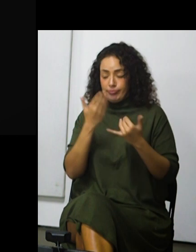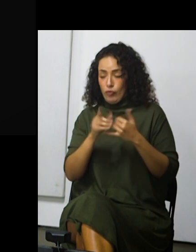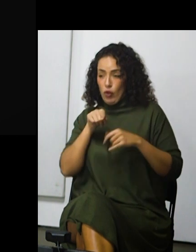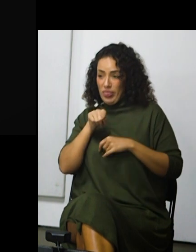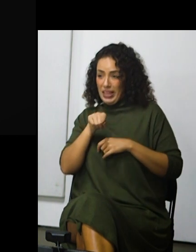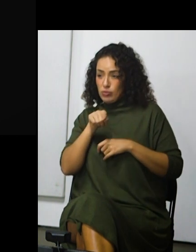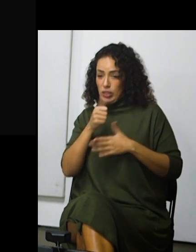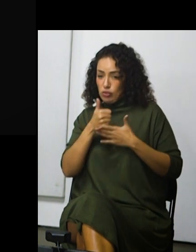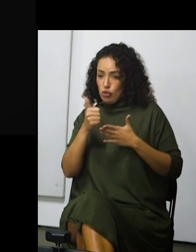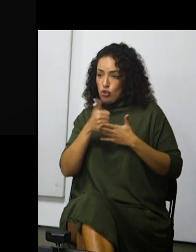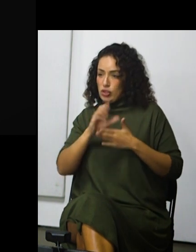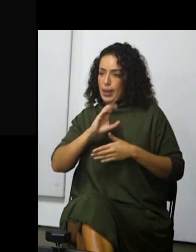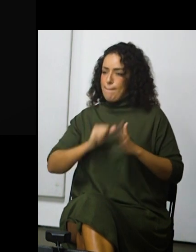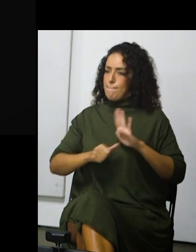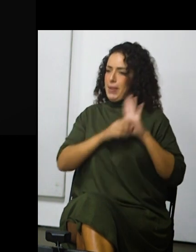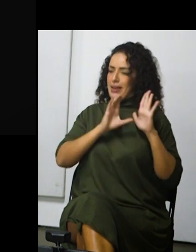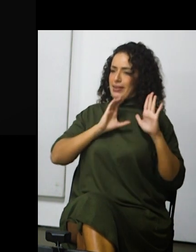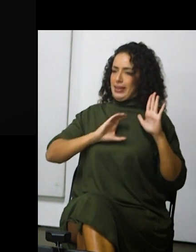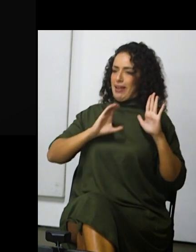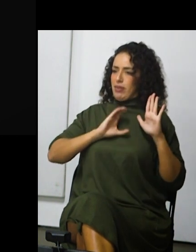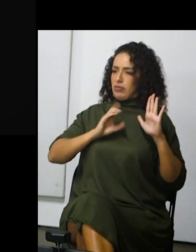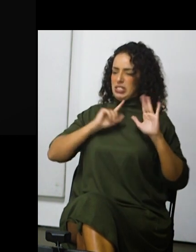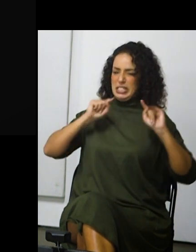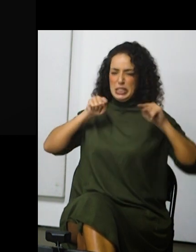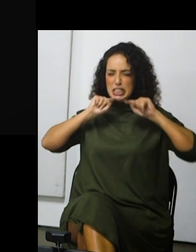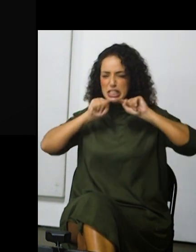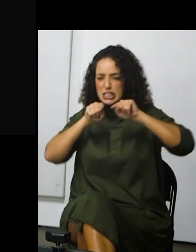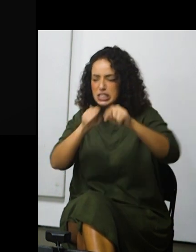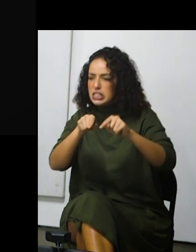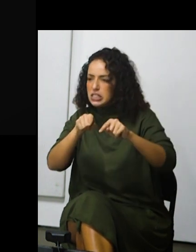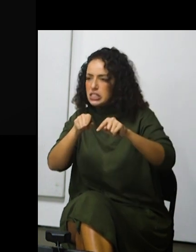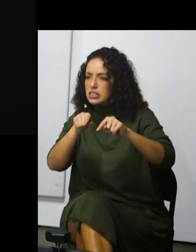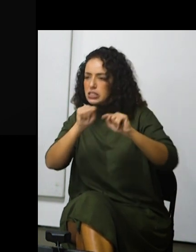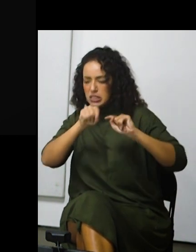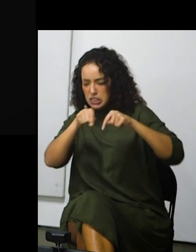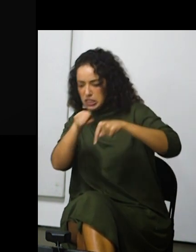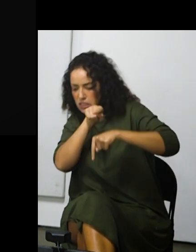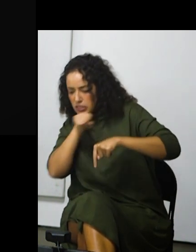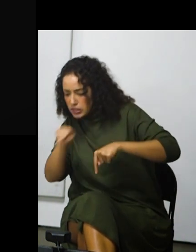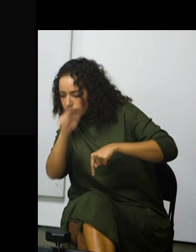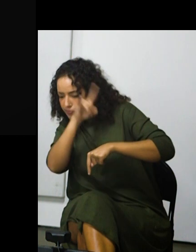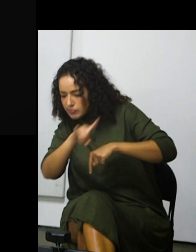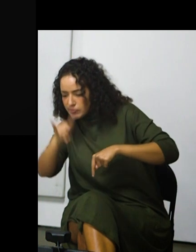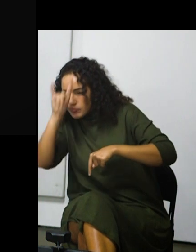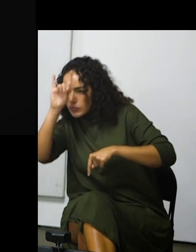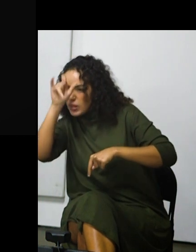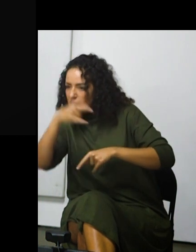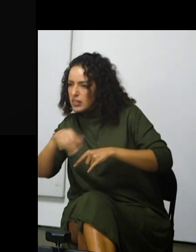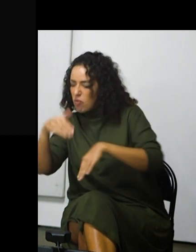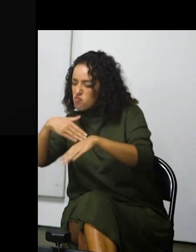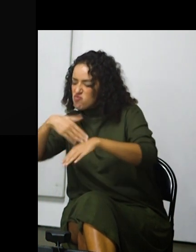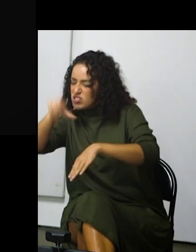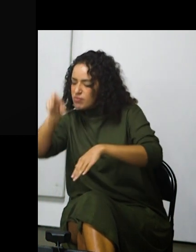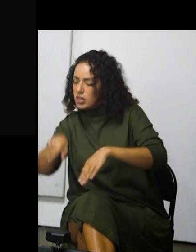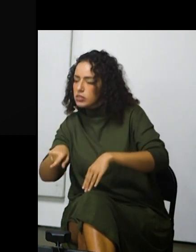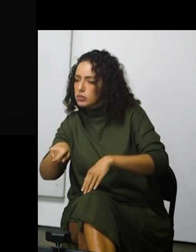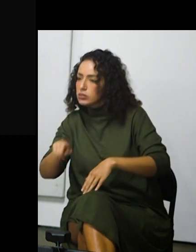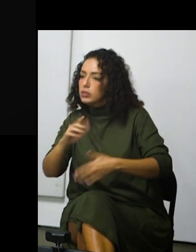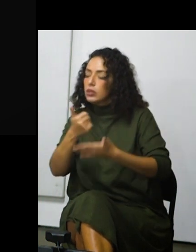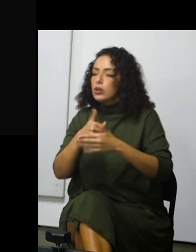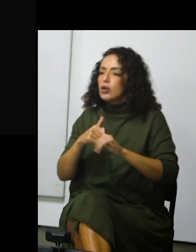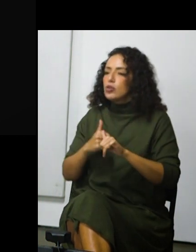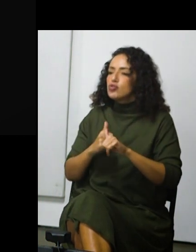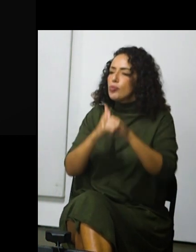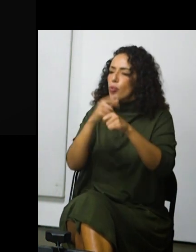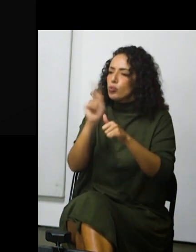inflicted by the protagonist, the aid being a sign of villainhood." Support means held from below, but